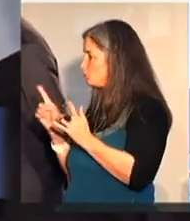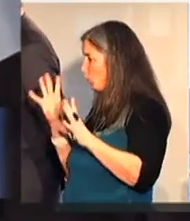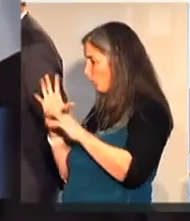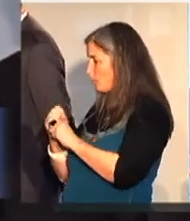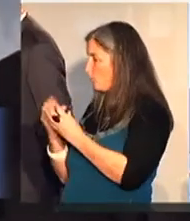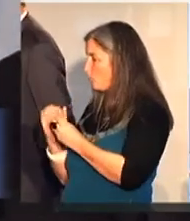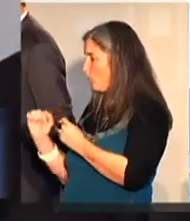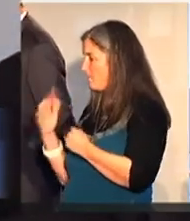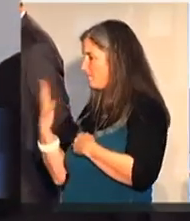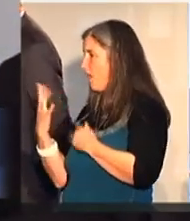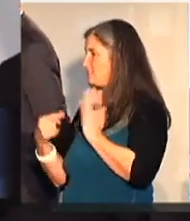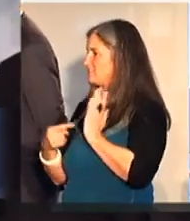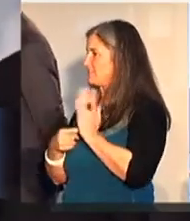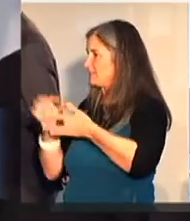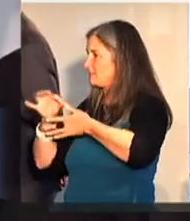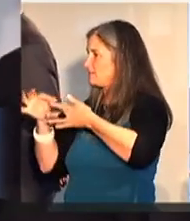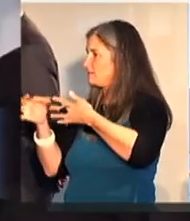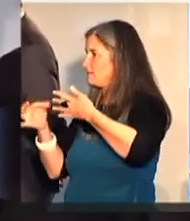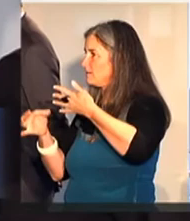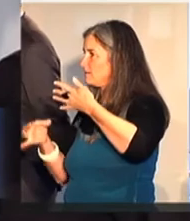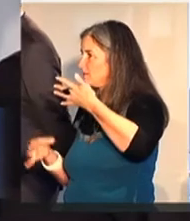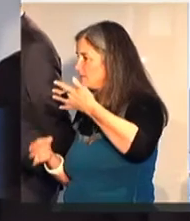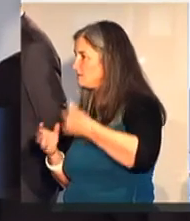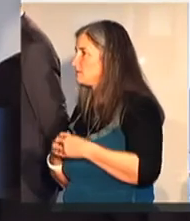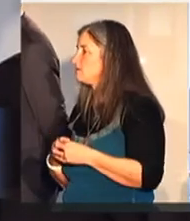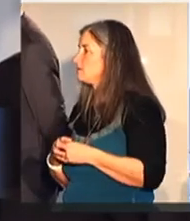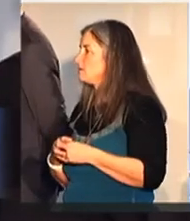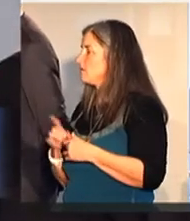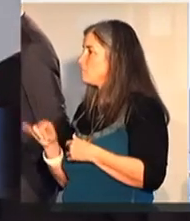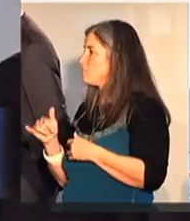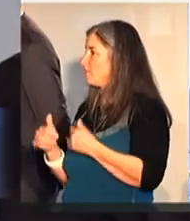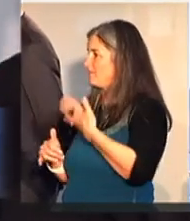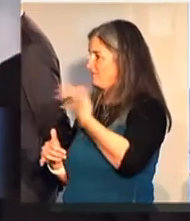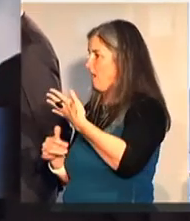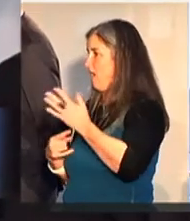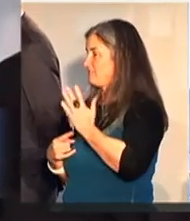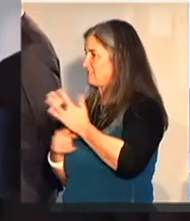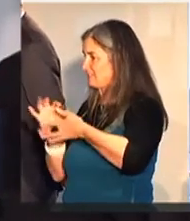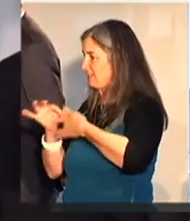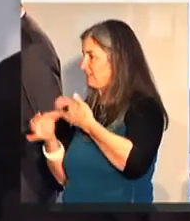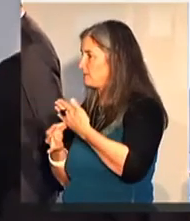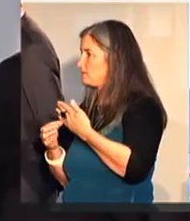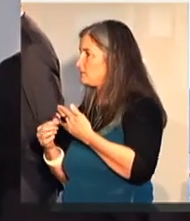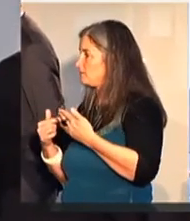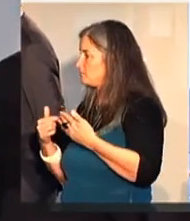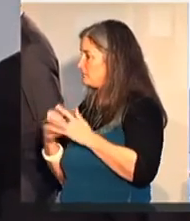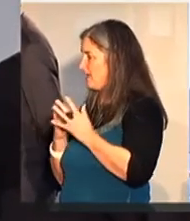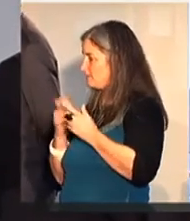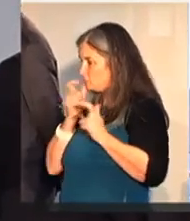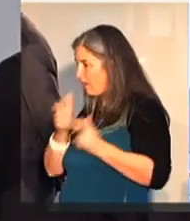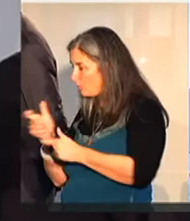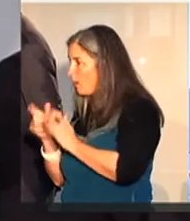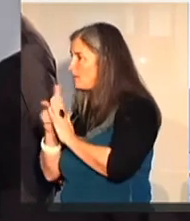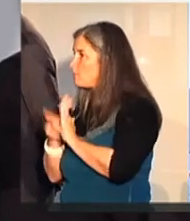T's. And there are probably five T's we certainly, as regulators and